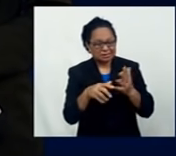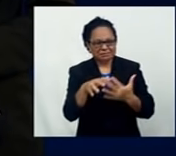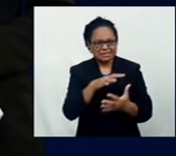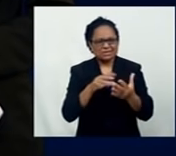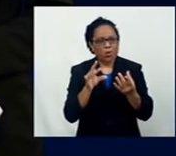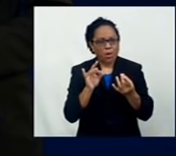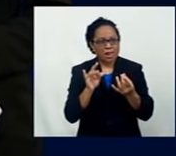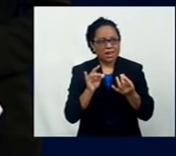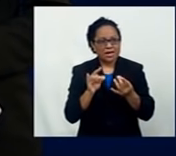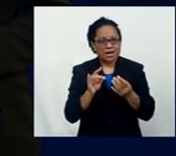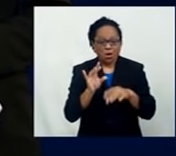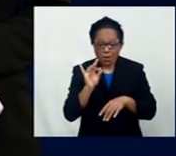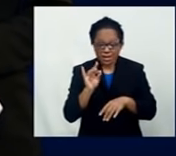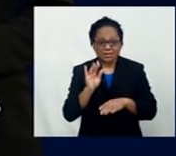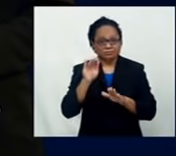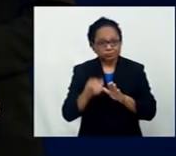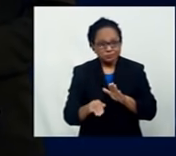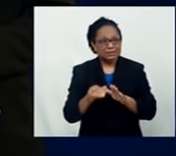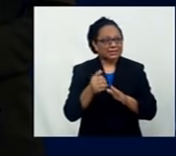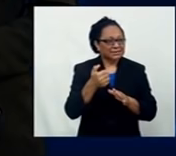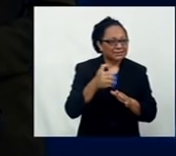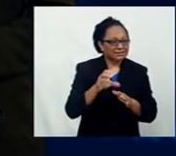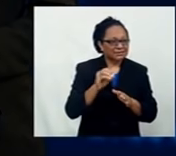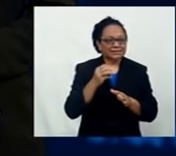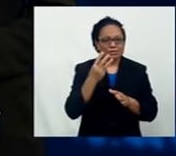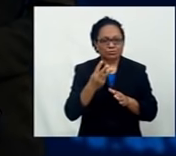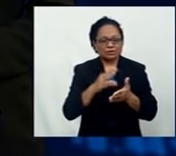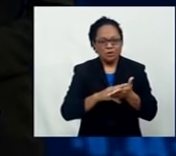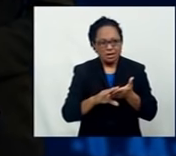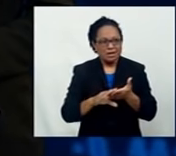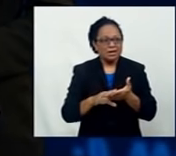to $63 a barrel, gold rose a few dollars to